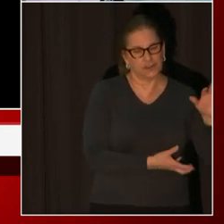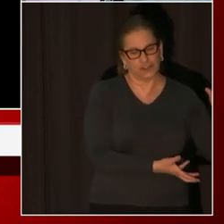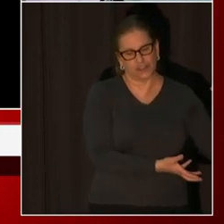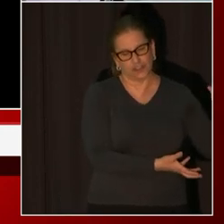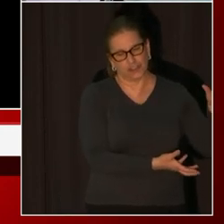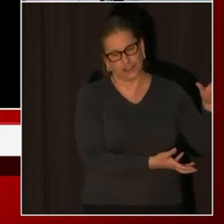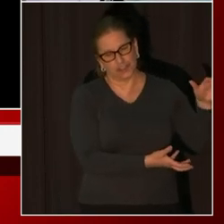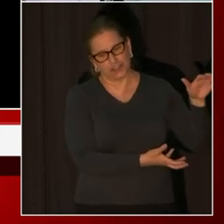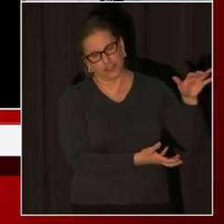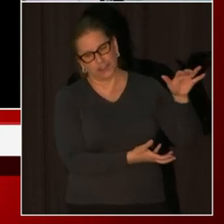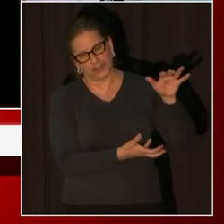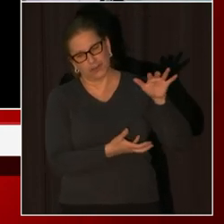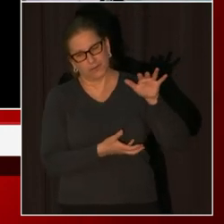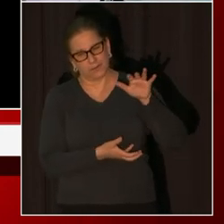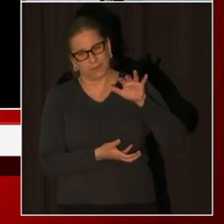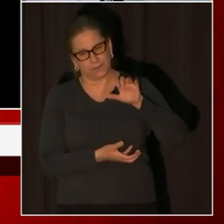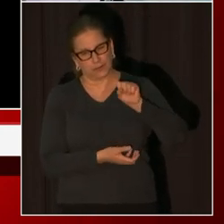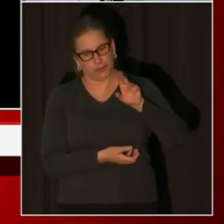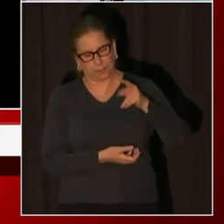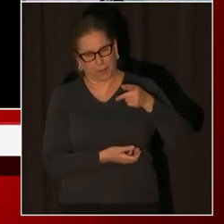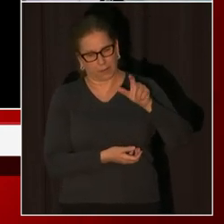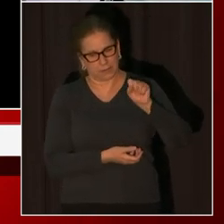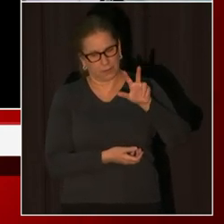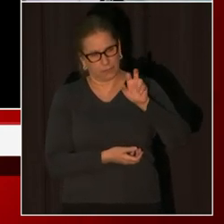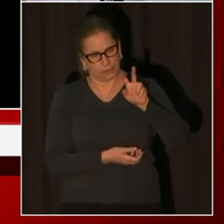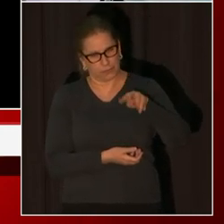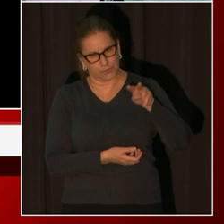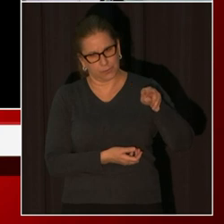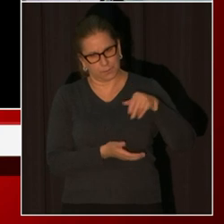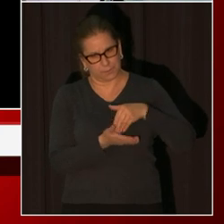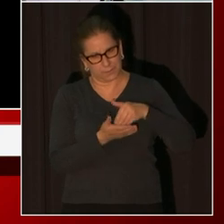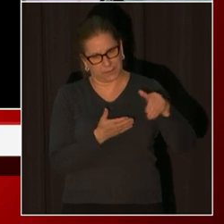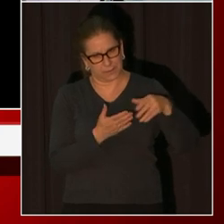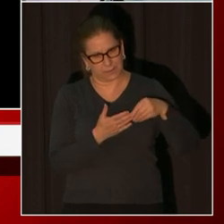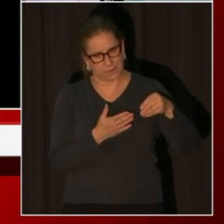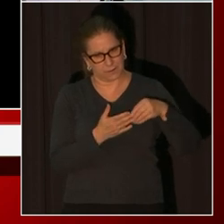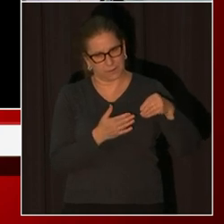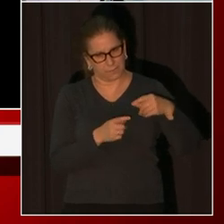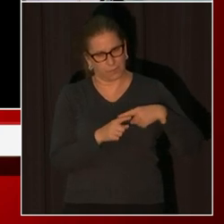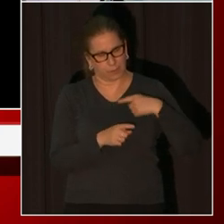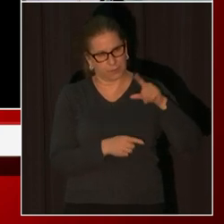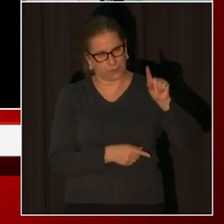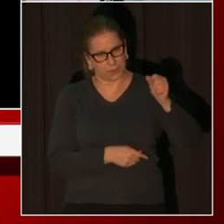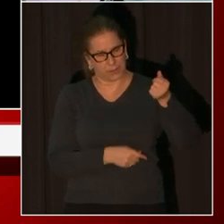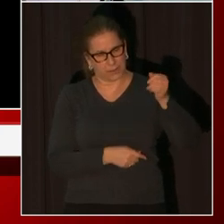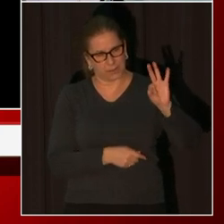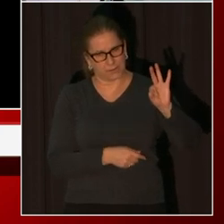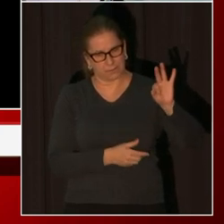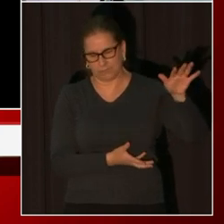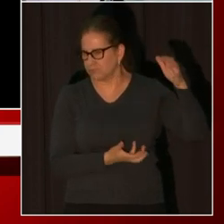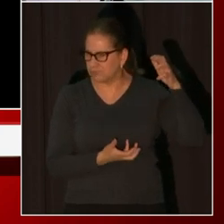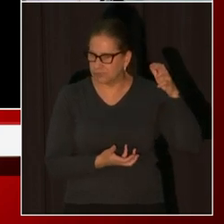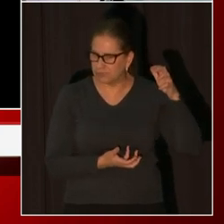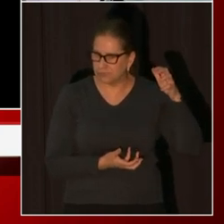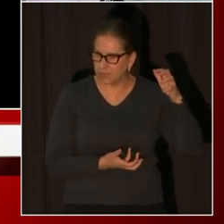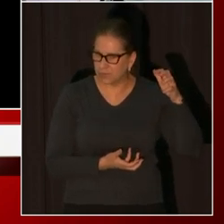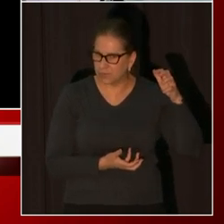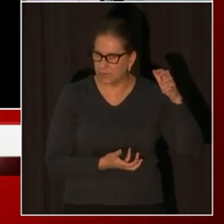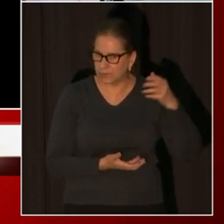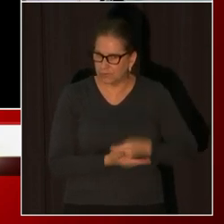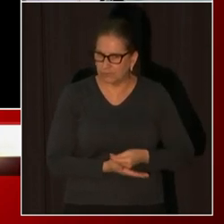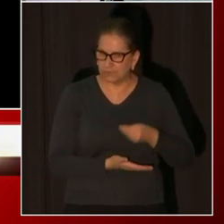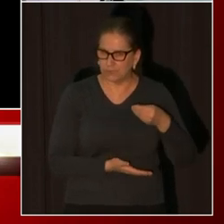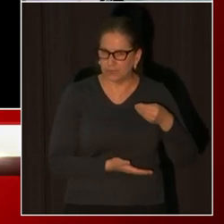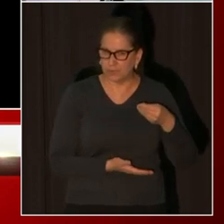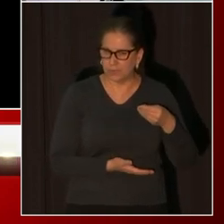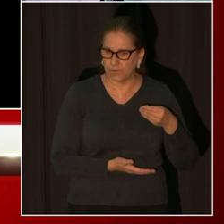million that came from the close of fiscal year 2019. Because our cash reserves were full,